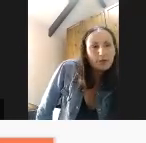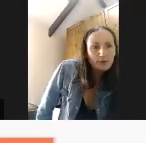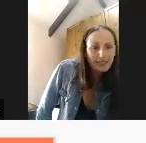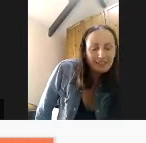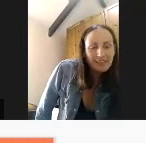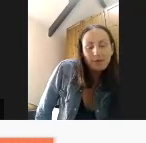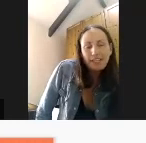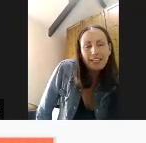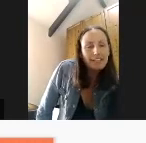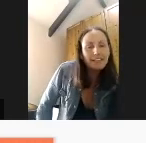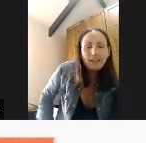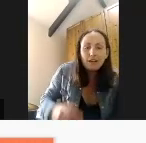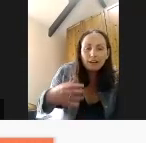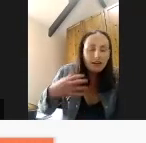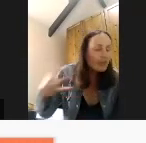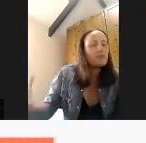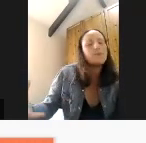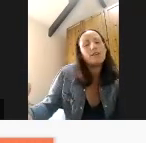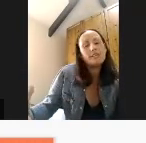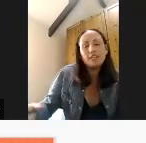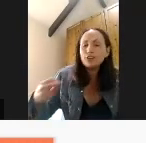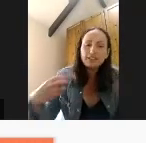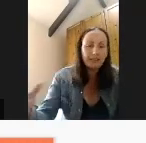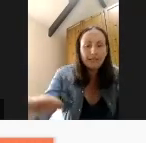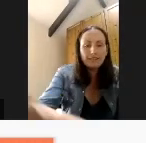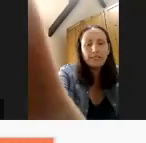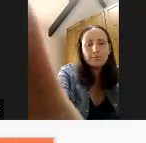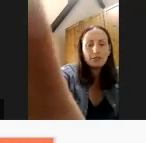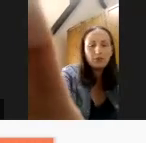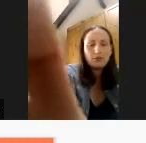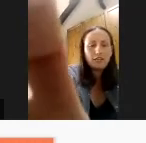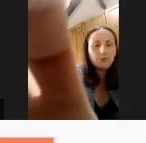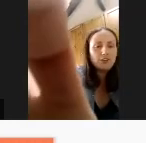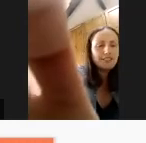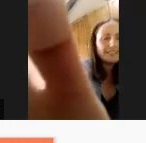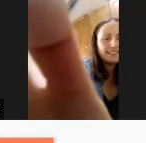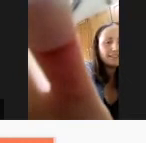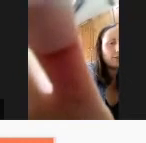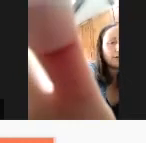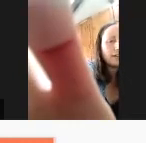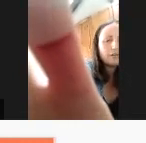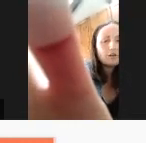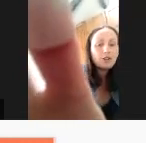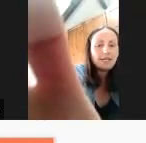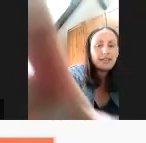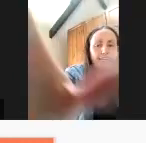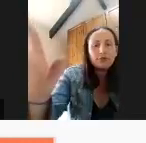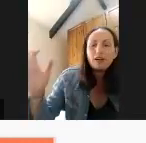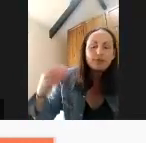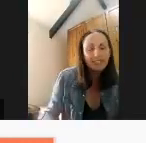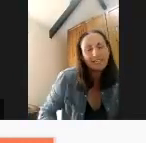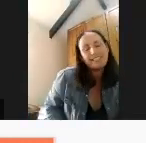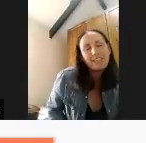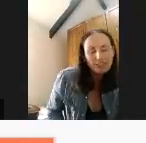talk about diversity, we need it everywhere. We need it across our landscapes, through our communities, throughout our economy,